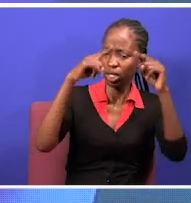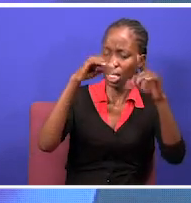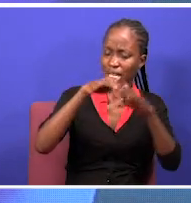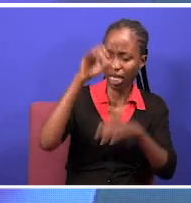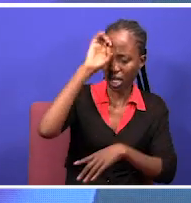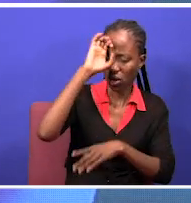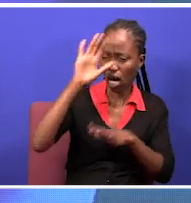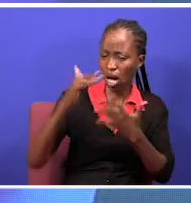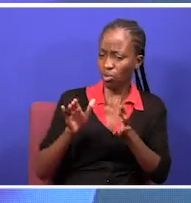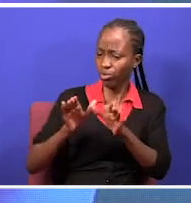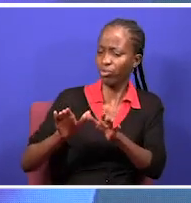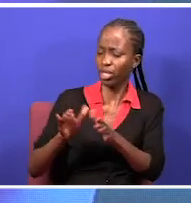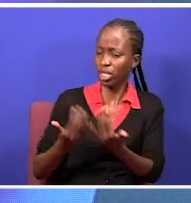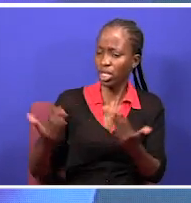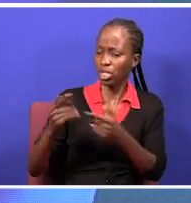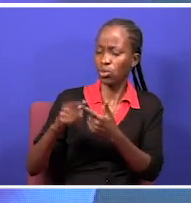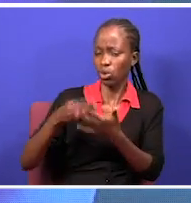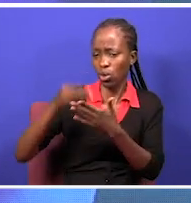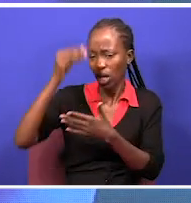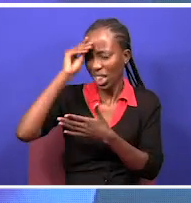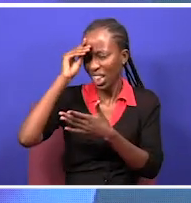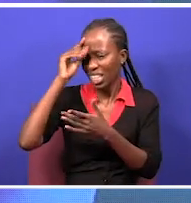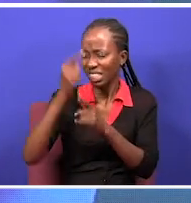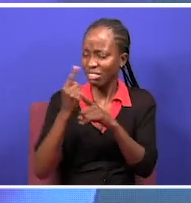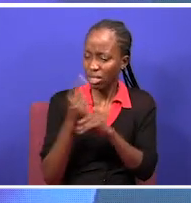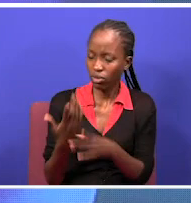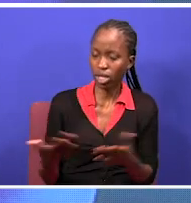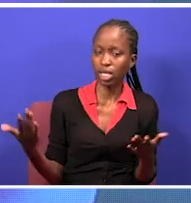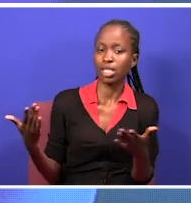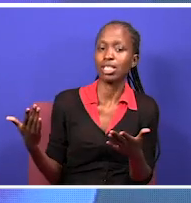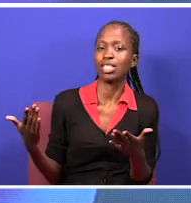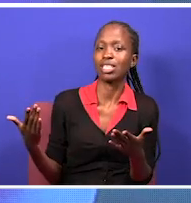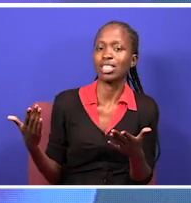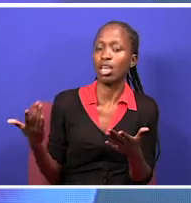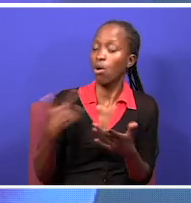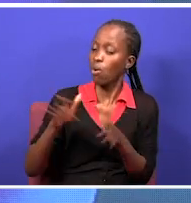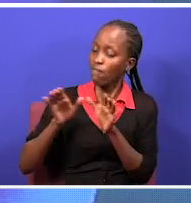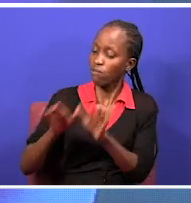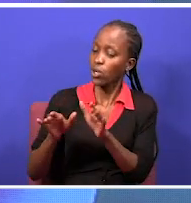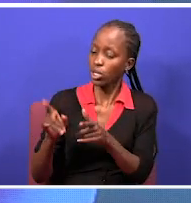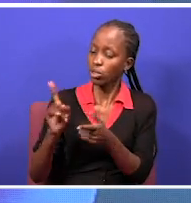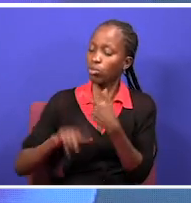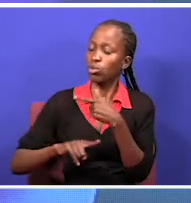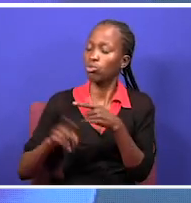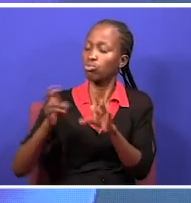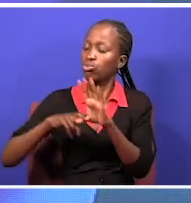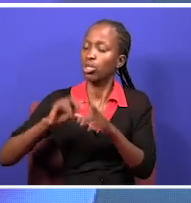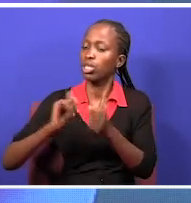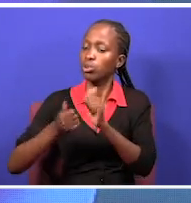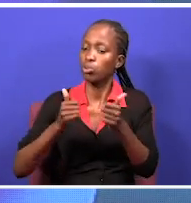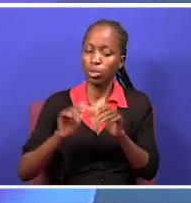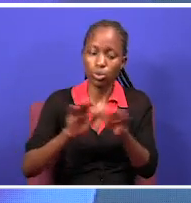them to learn all manner of musical instruments? We push them into sports,